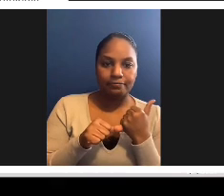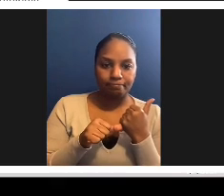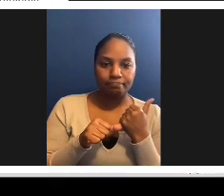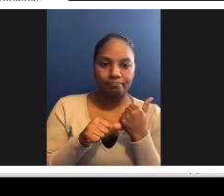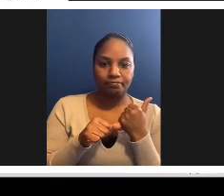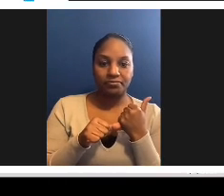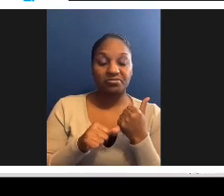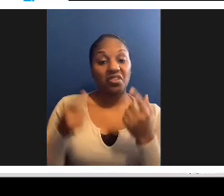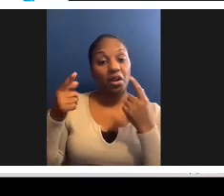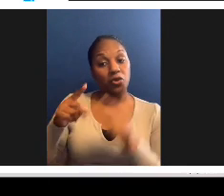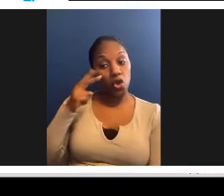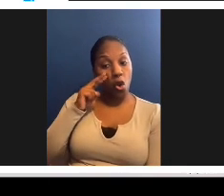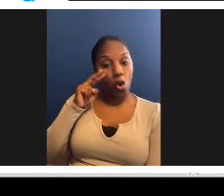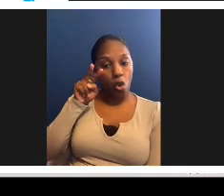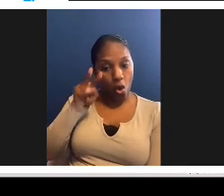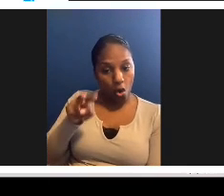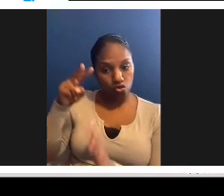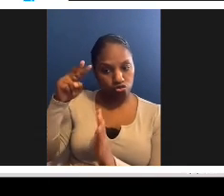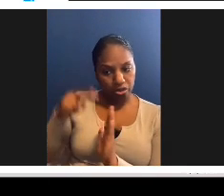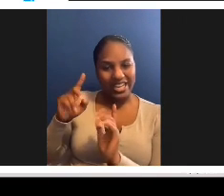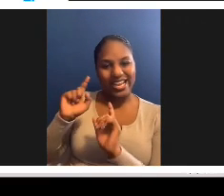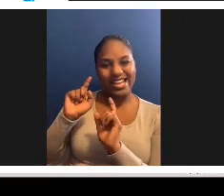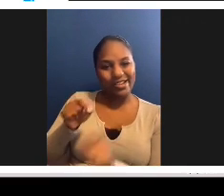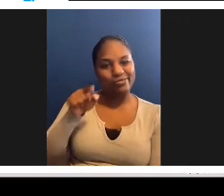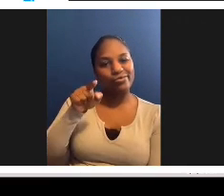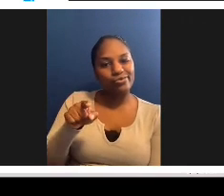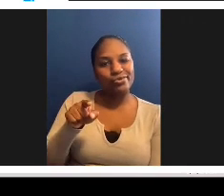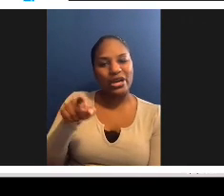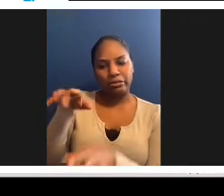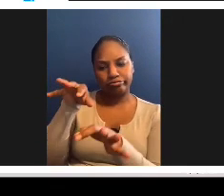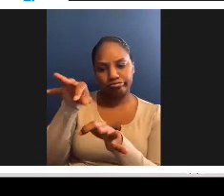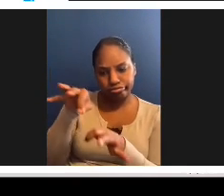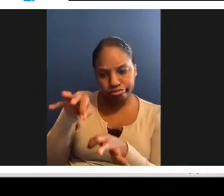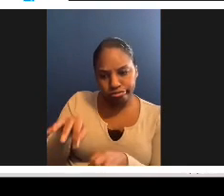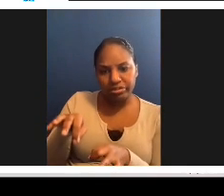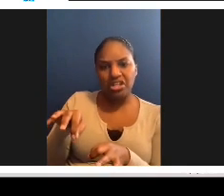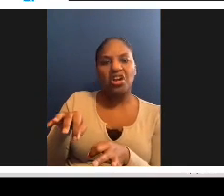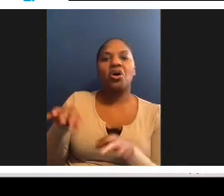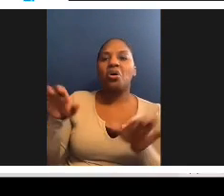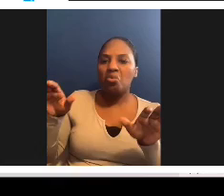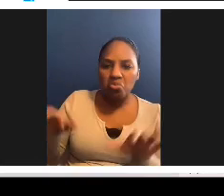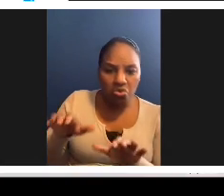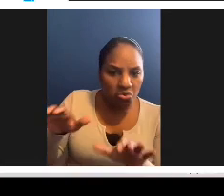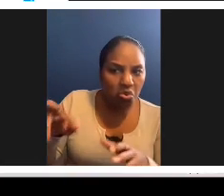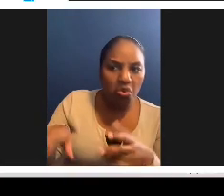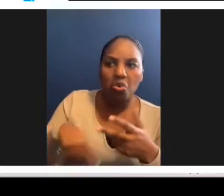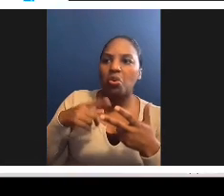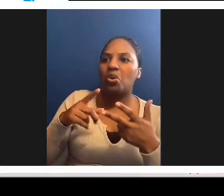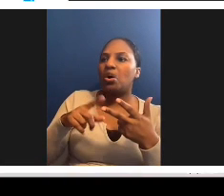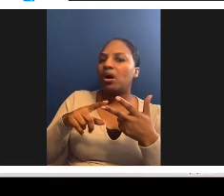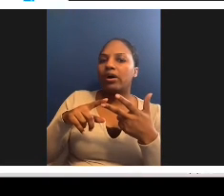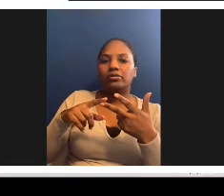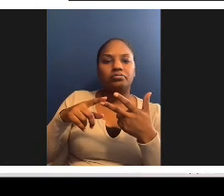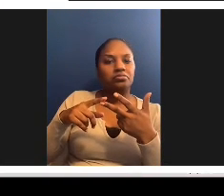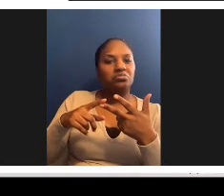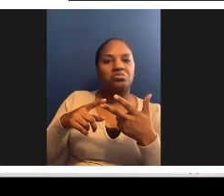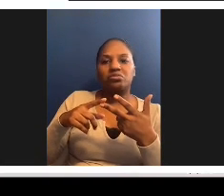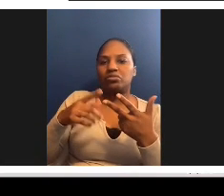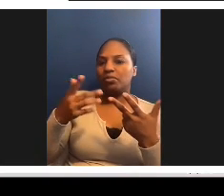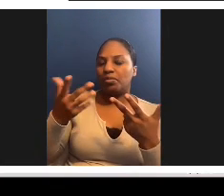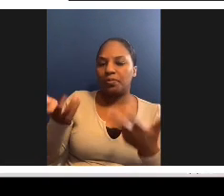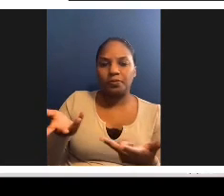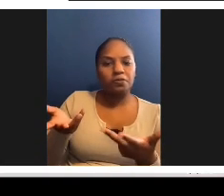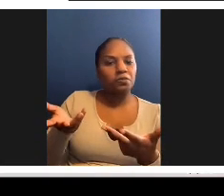If you look at the home health aide, of course, it gives you a description of what that might be, what that occupation